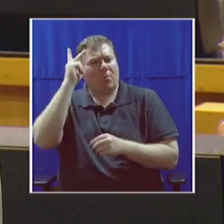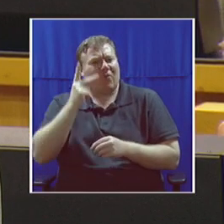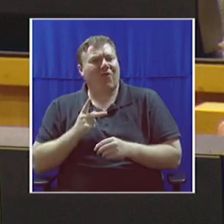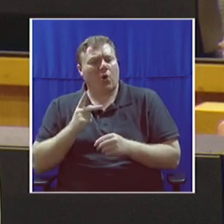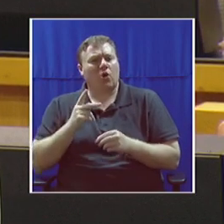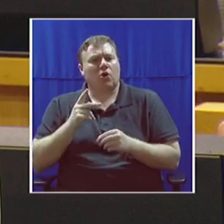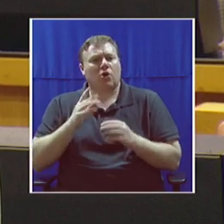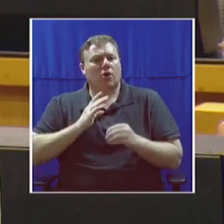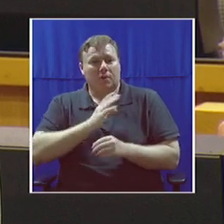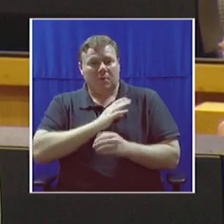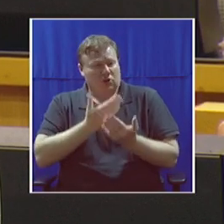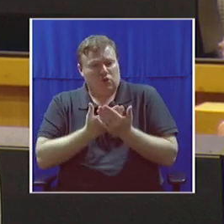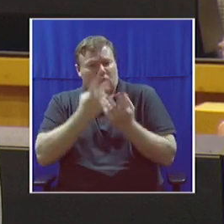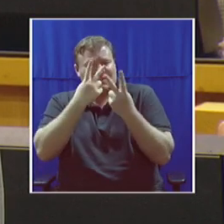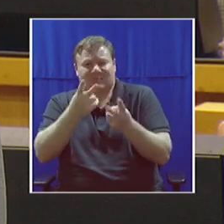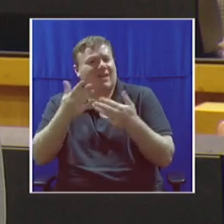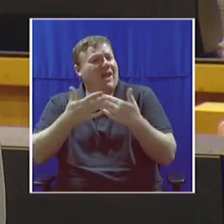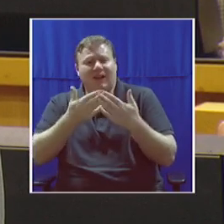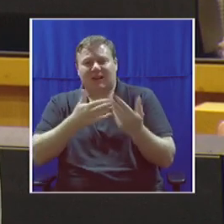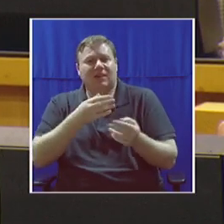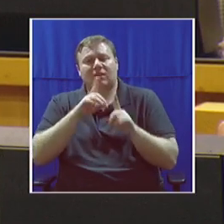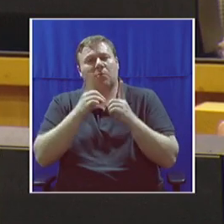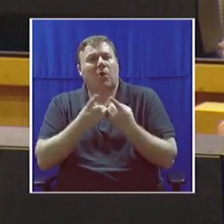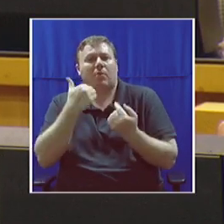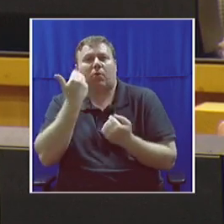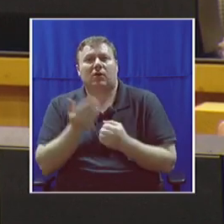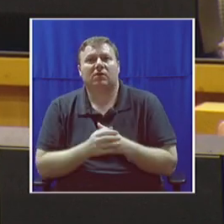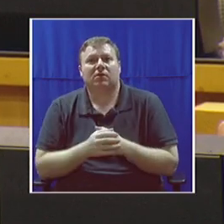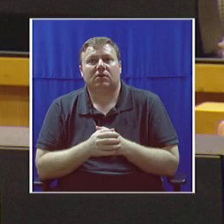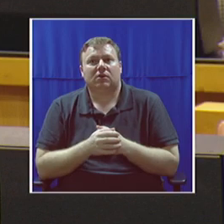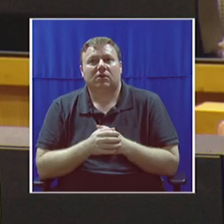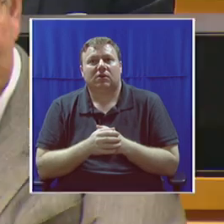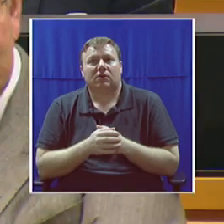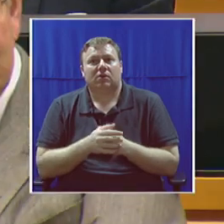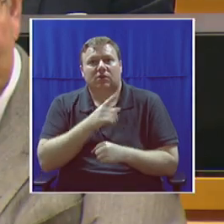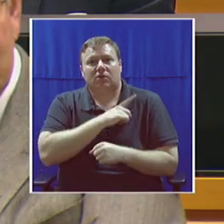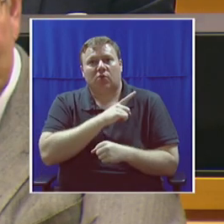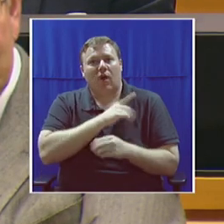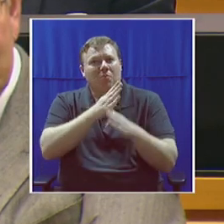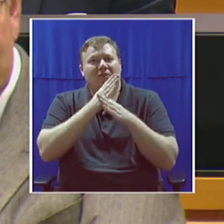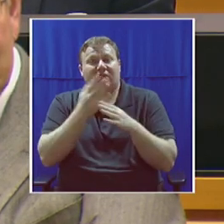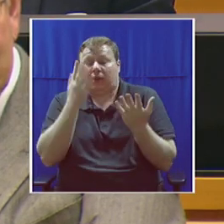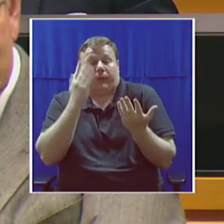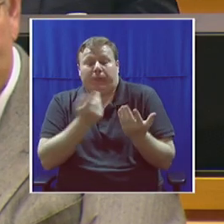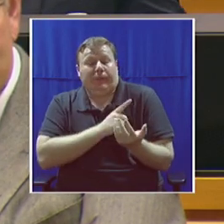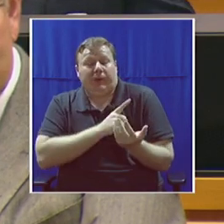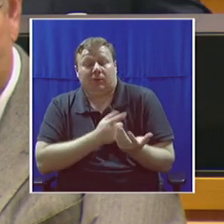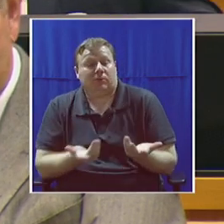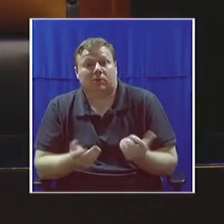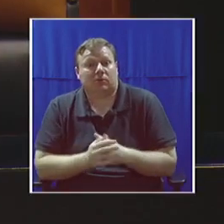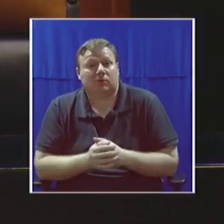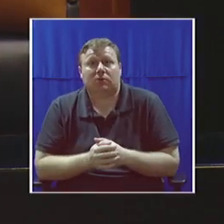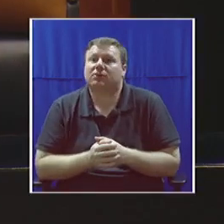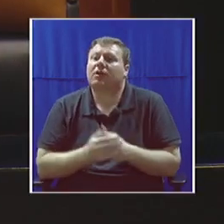oversight on anything that the department does so I can't understand why you think you would be prevented thank